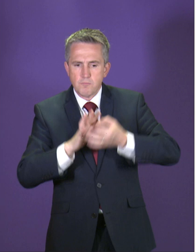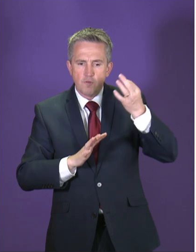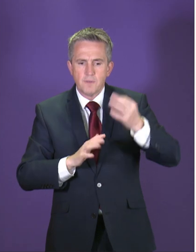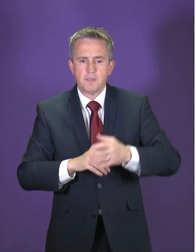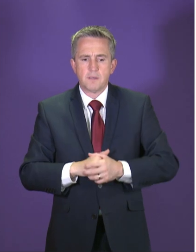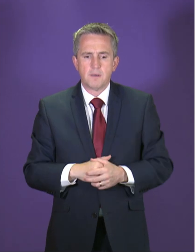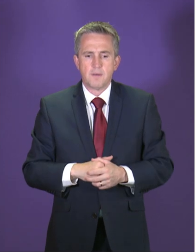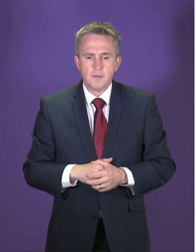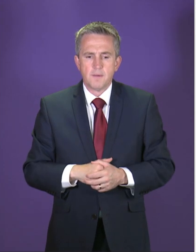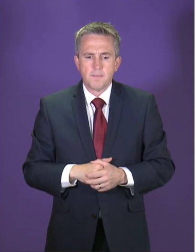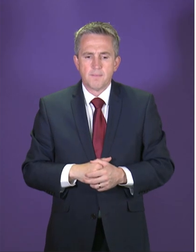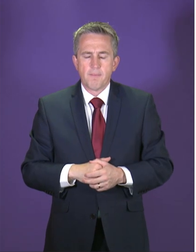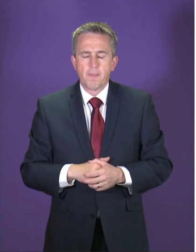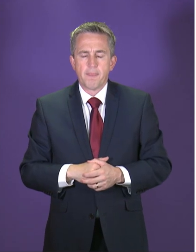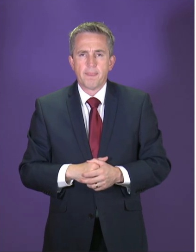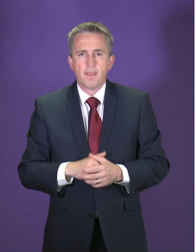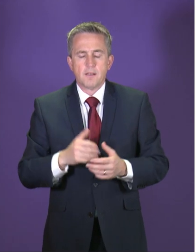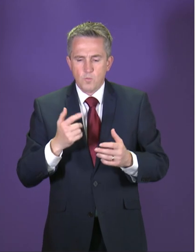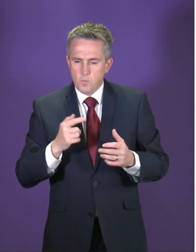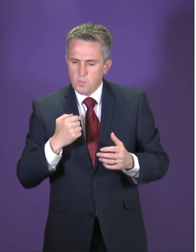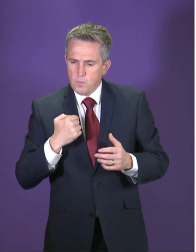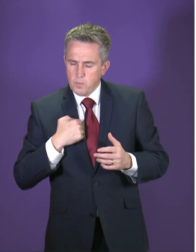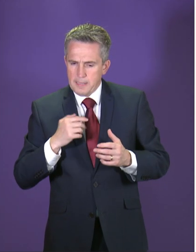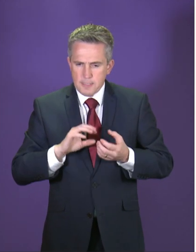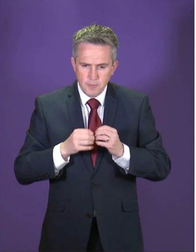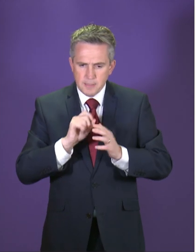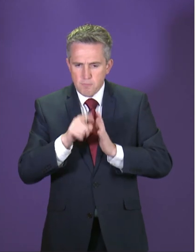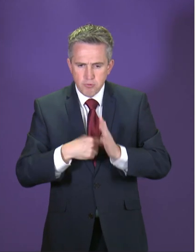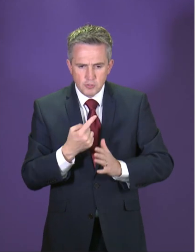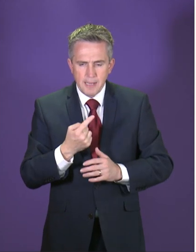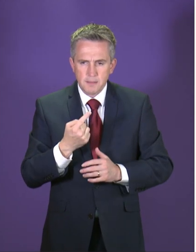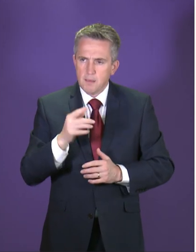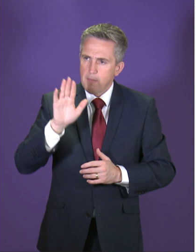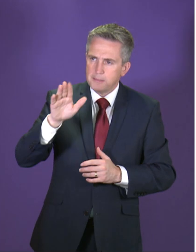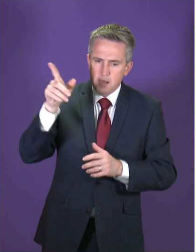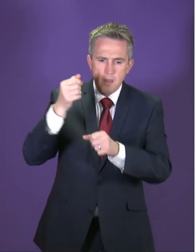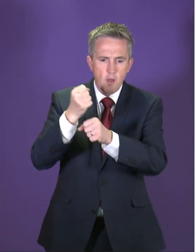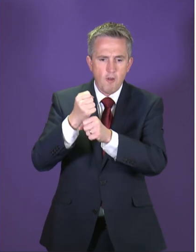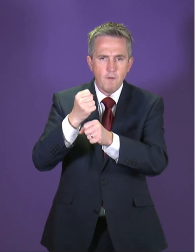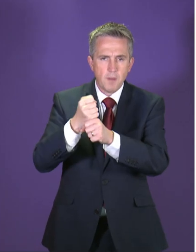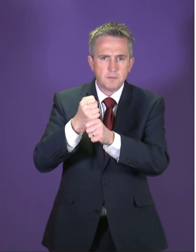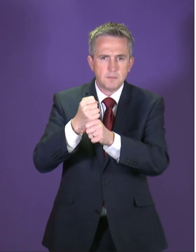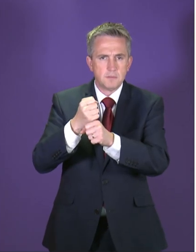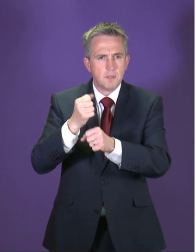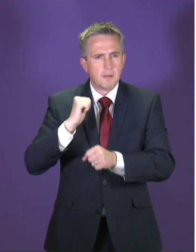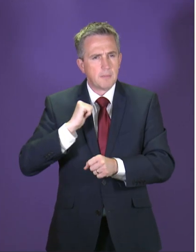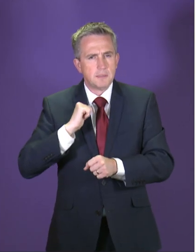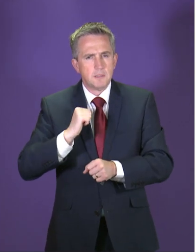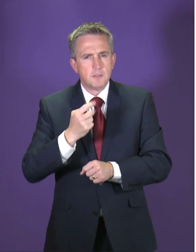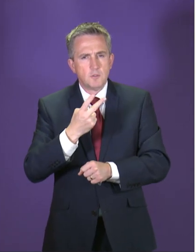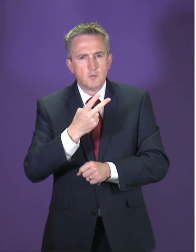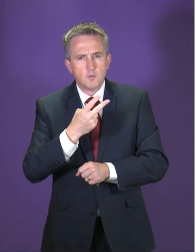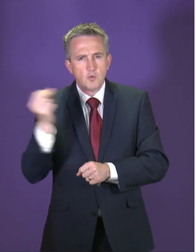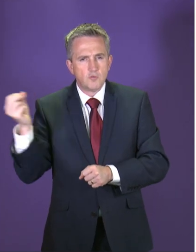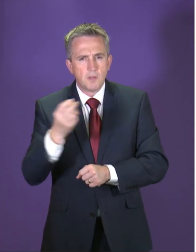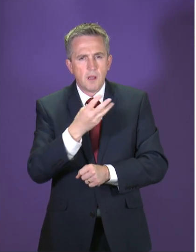We sold the project by basically telling the government that we imagined 300,000 to